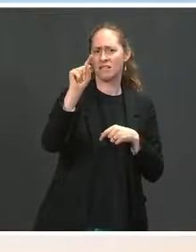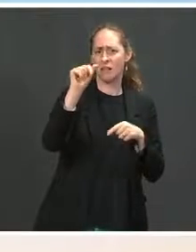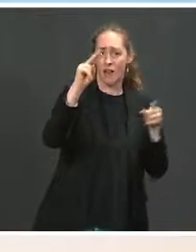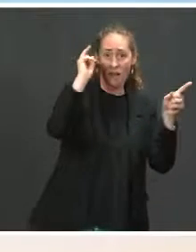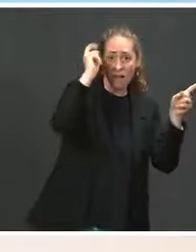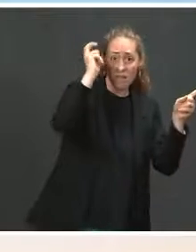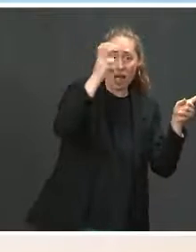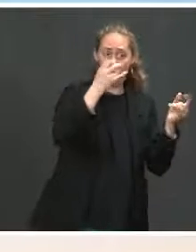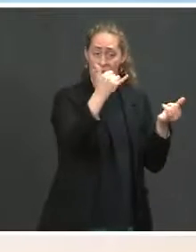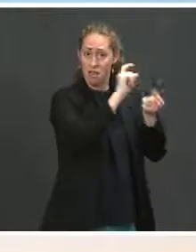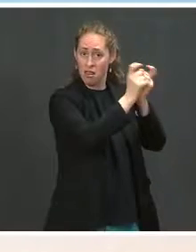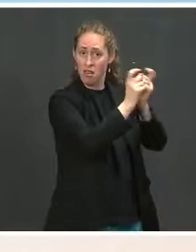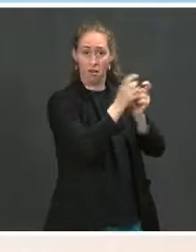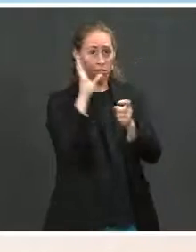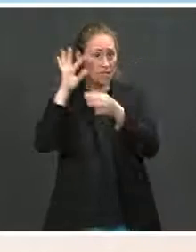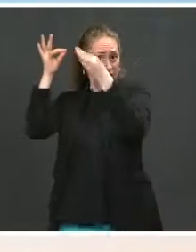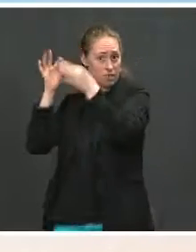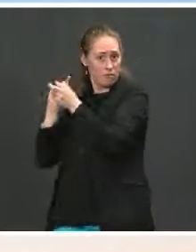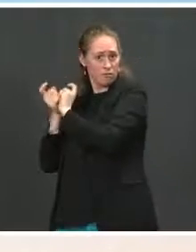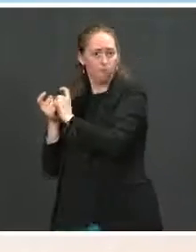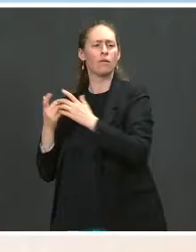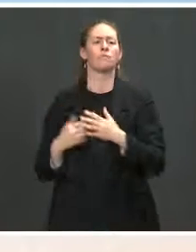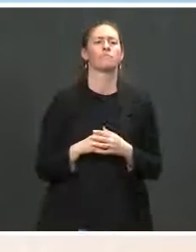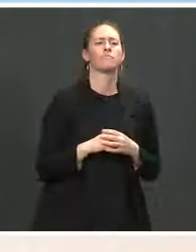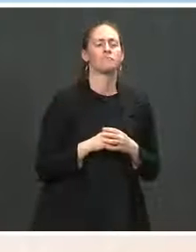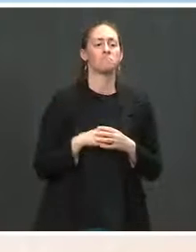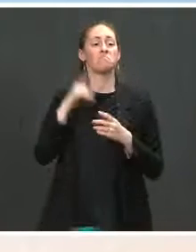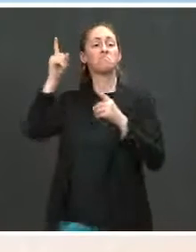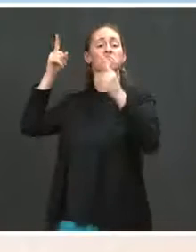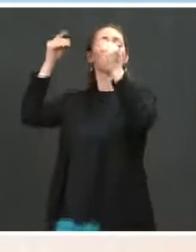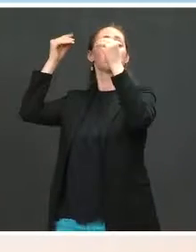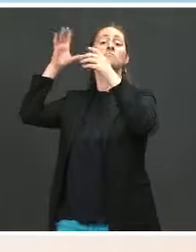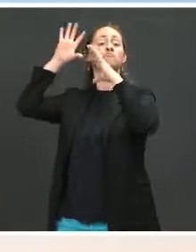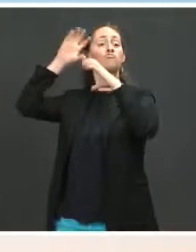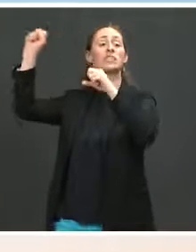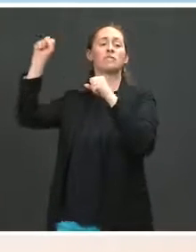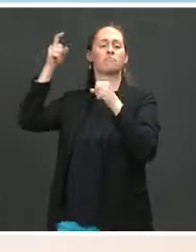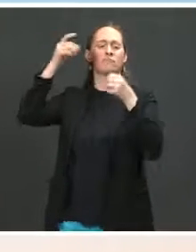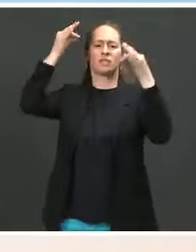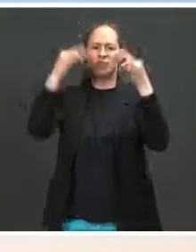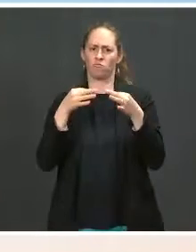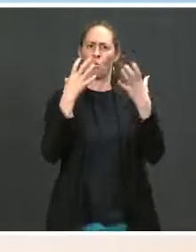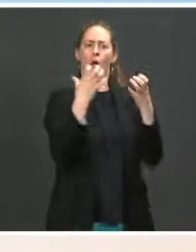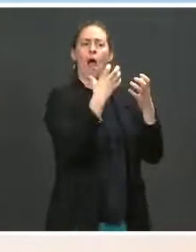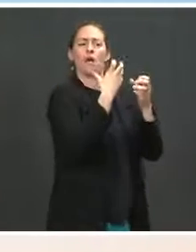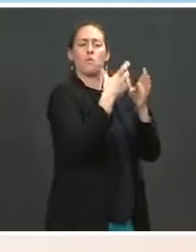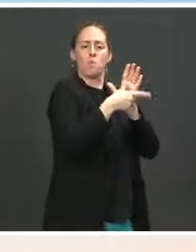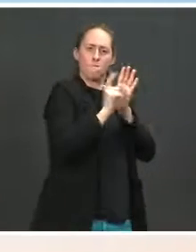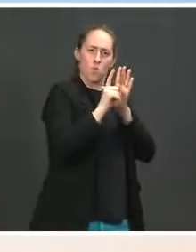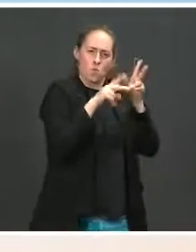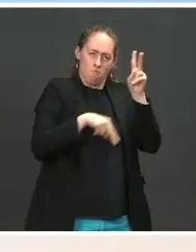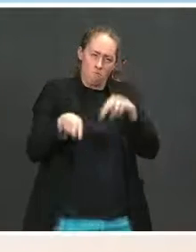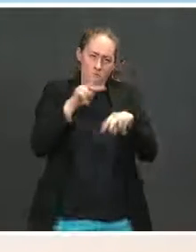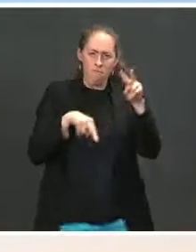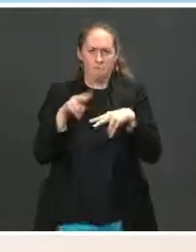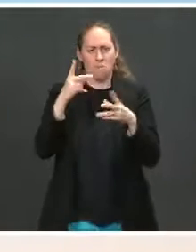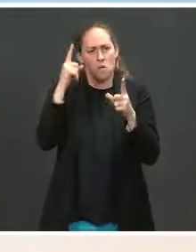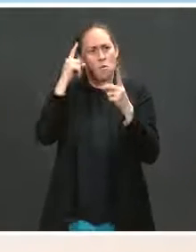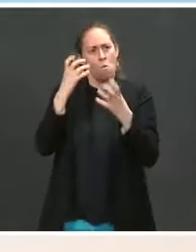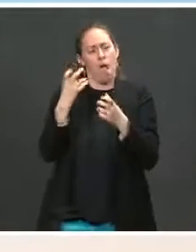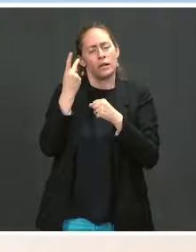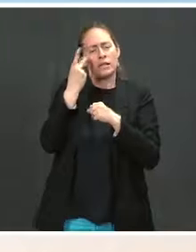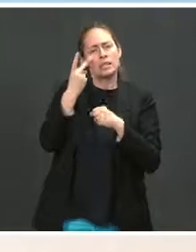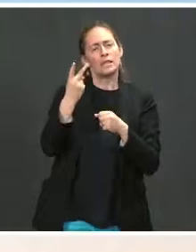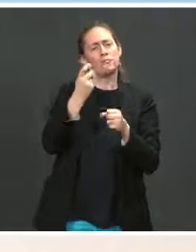asked for a review from his national security team. He asked them not to sugarcoat it. He welcomed ideas, welcomed differences of points of